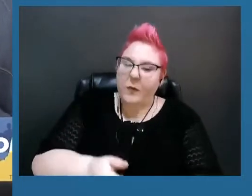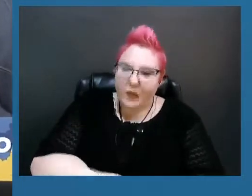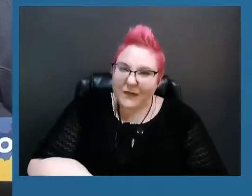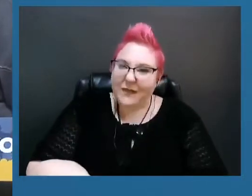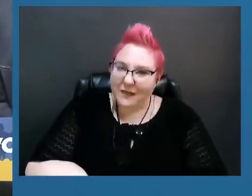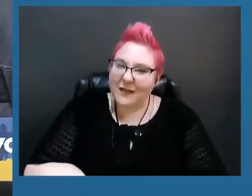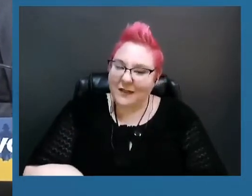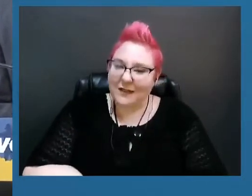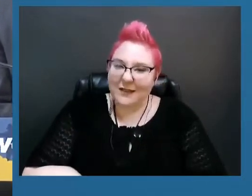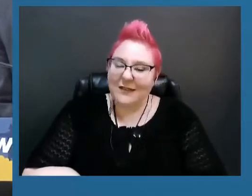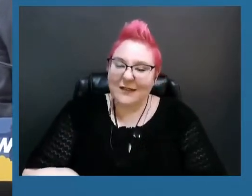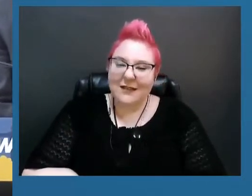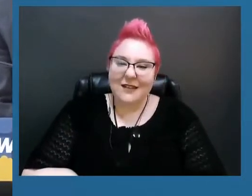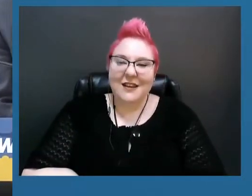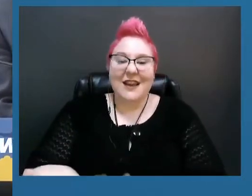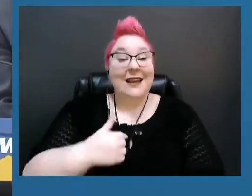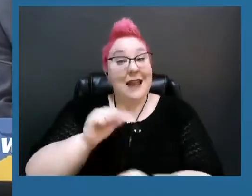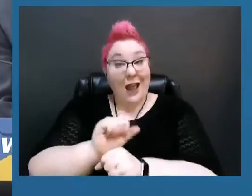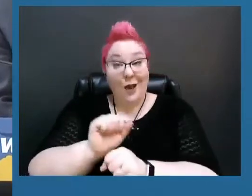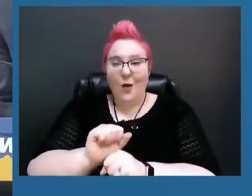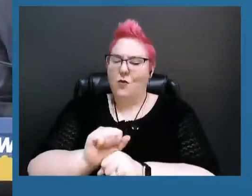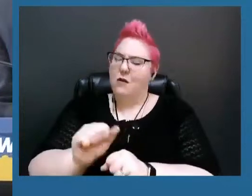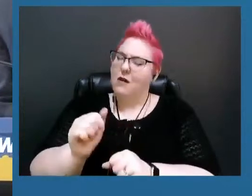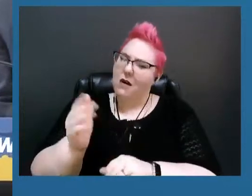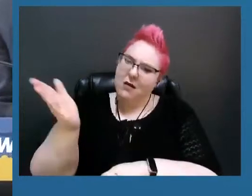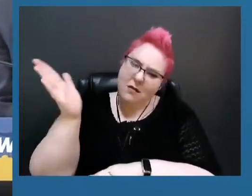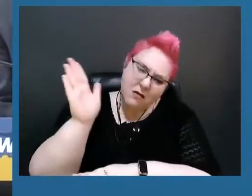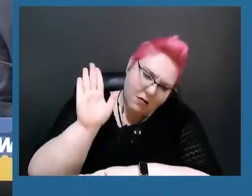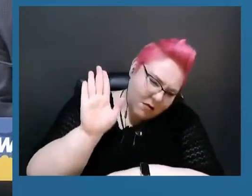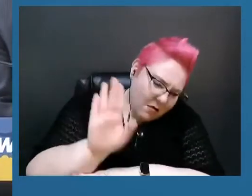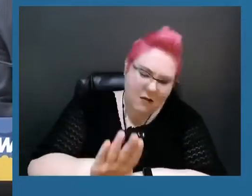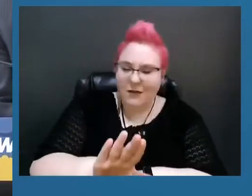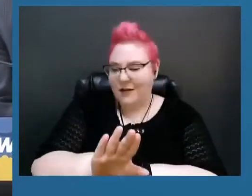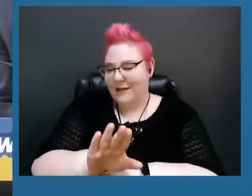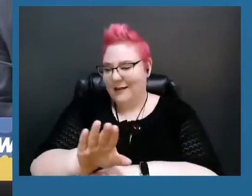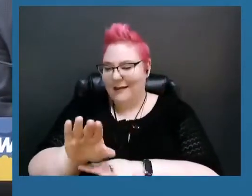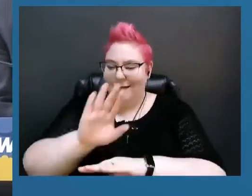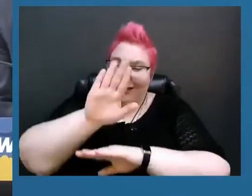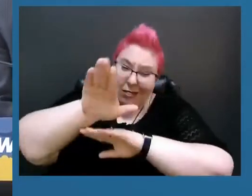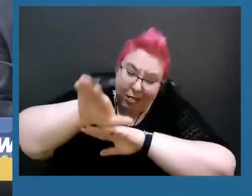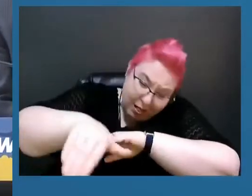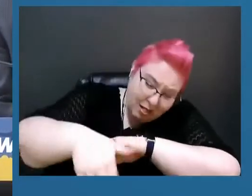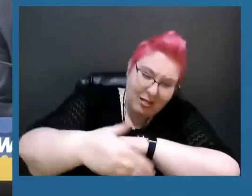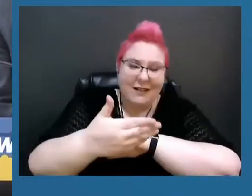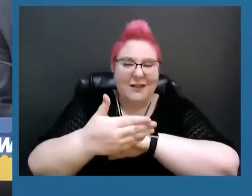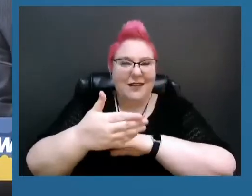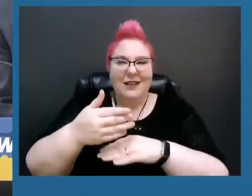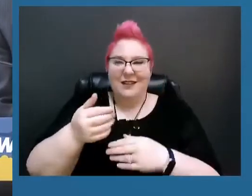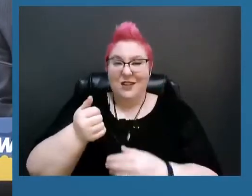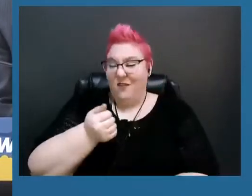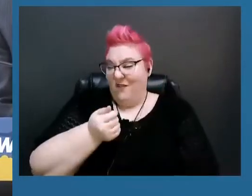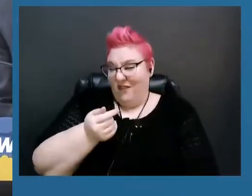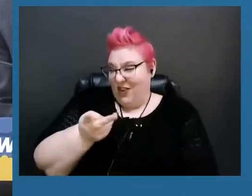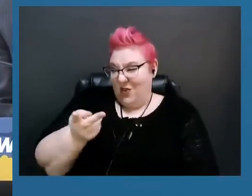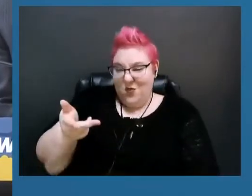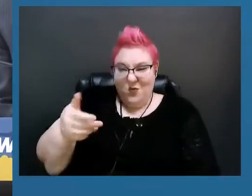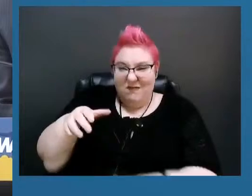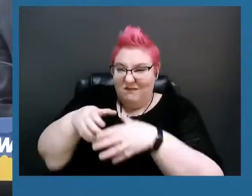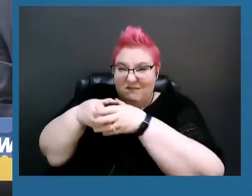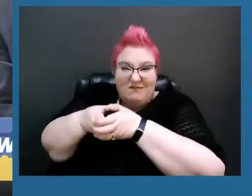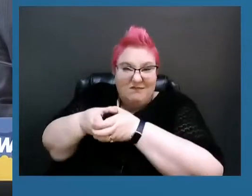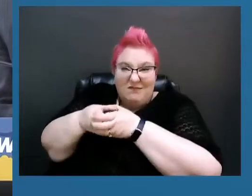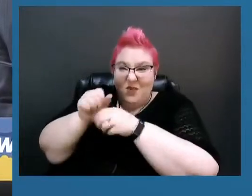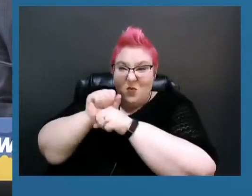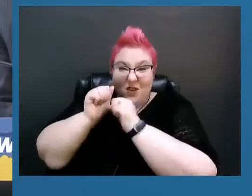And worked long hours, all day long, into the night. There's just a couple of us. A lot of times you